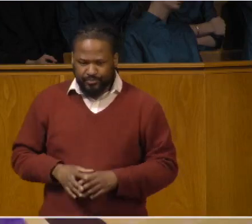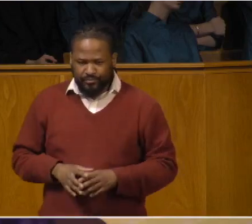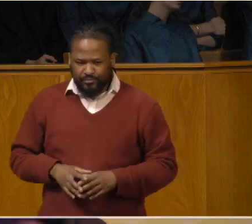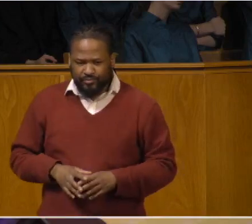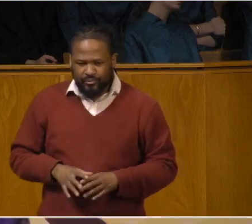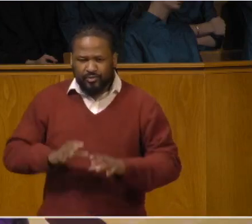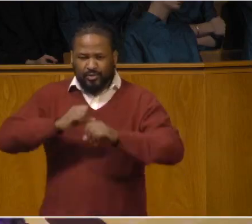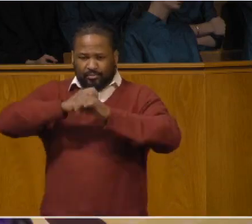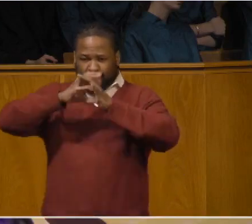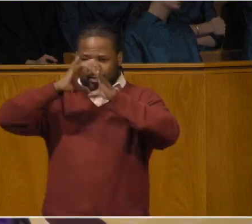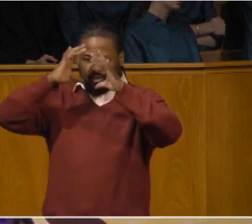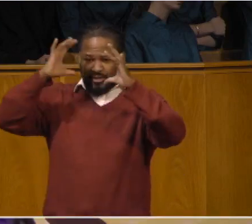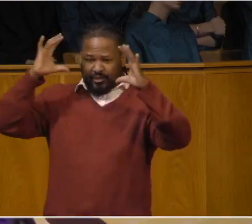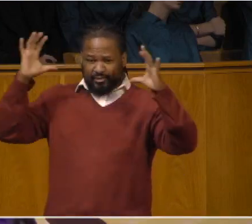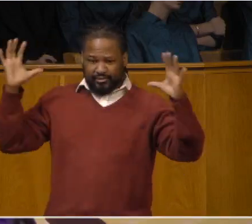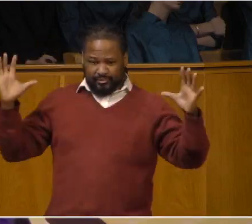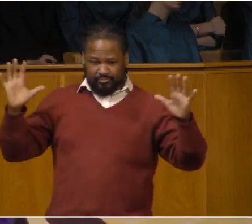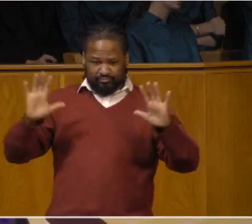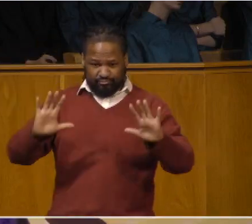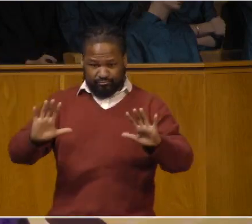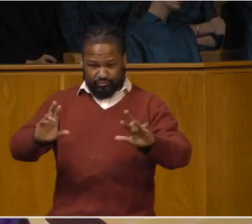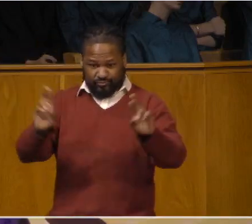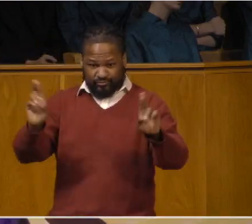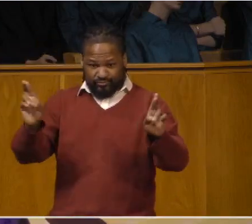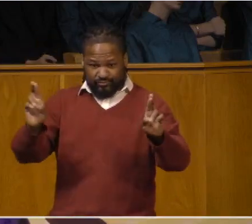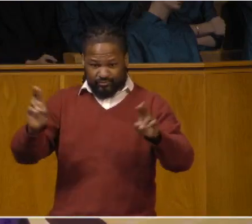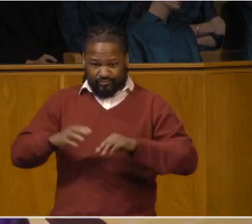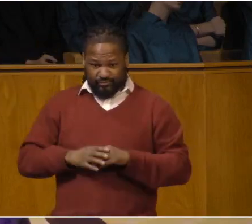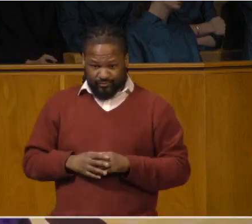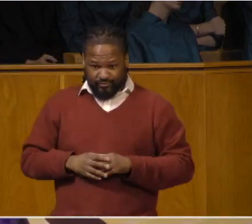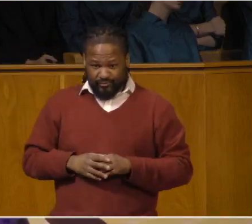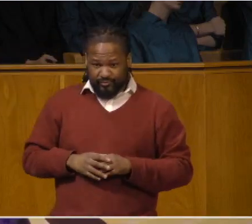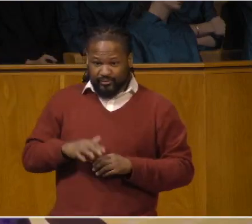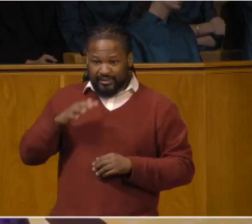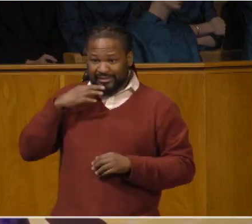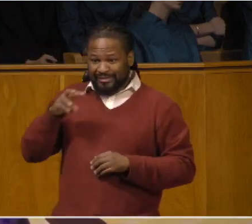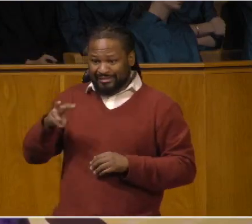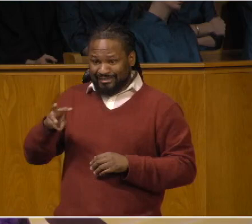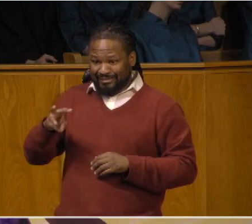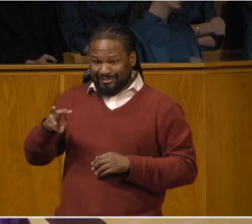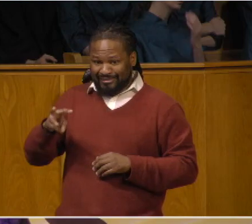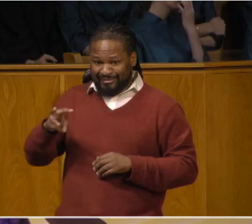Imagine the scene of this 16-year-old trying to wrap his mind around his father sending him away.